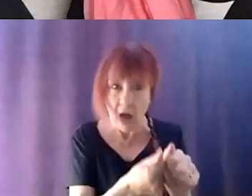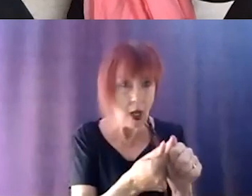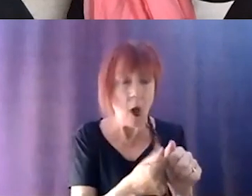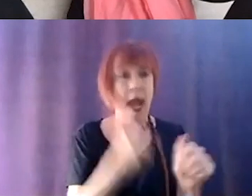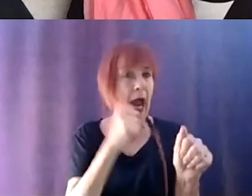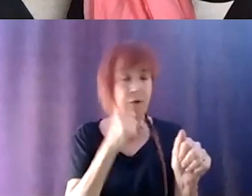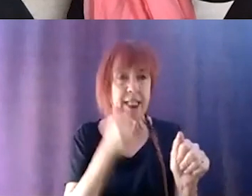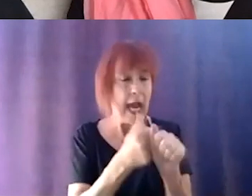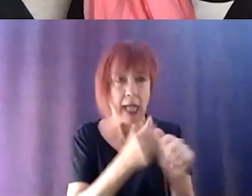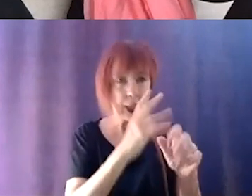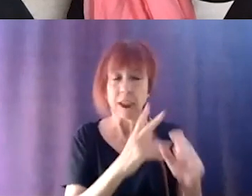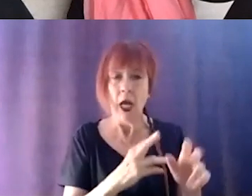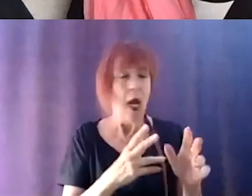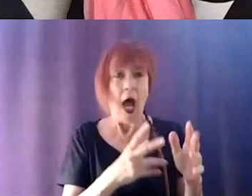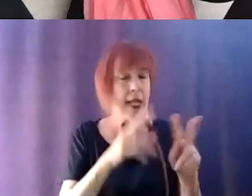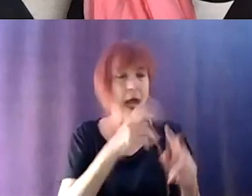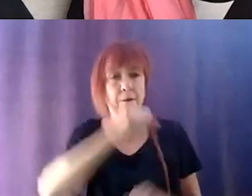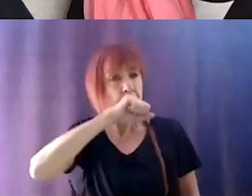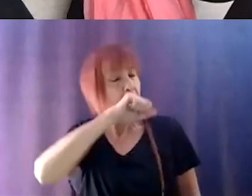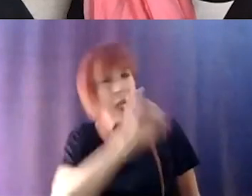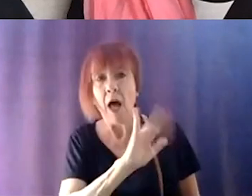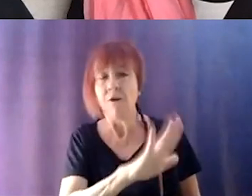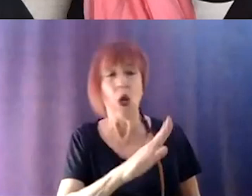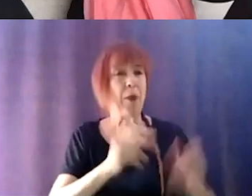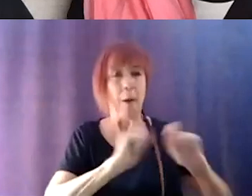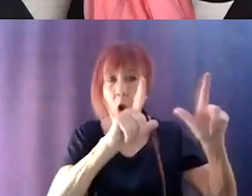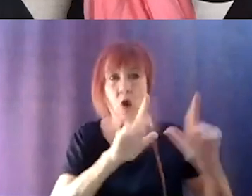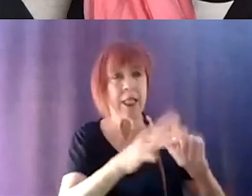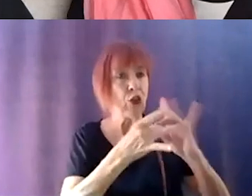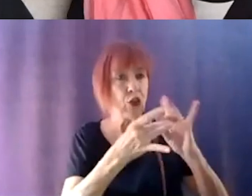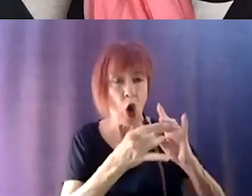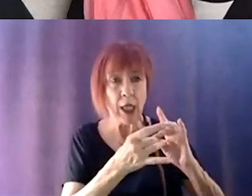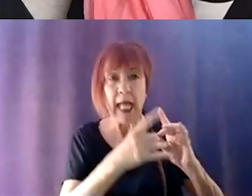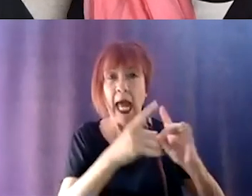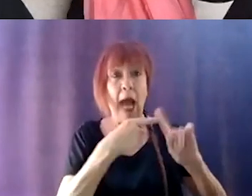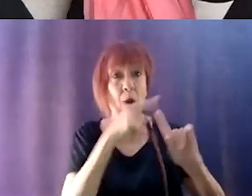a post. I see all their stories. And when they're so